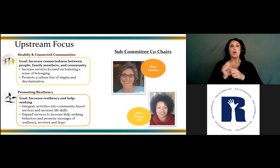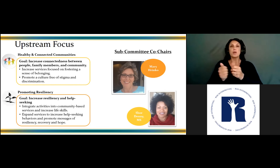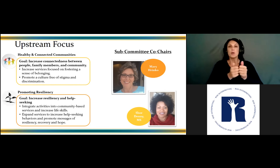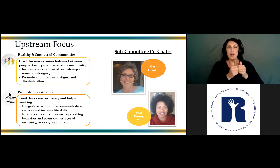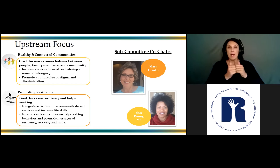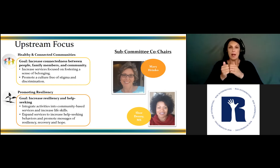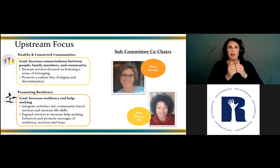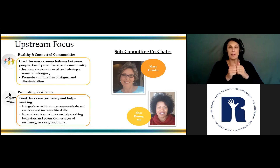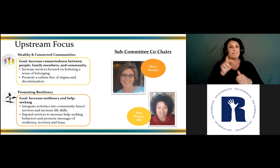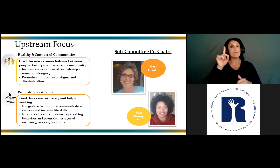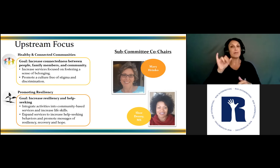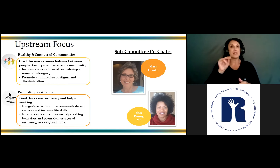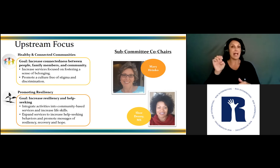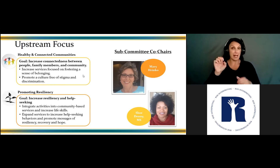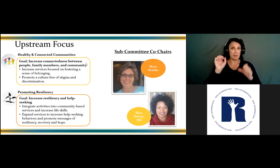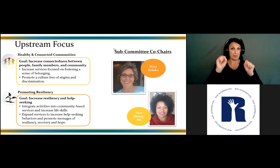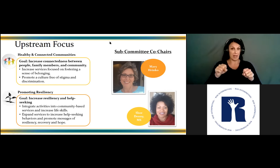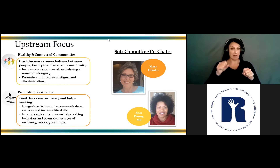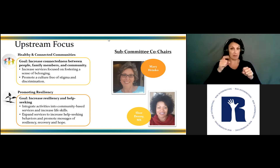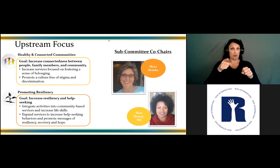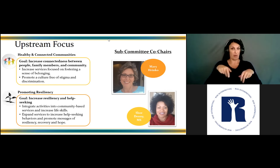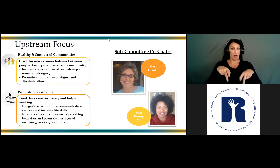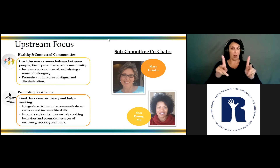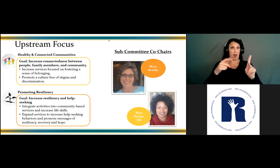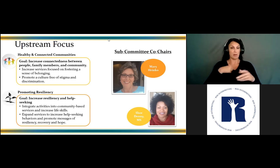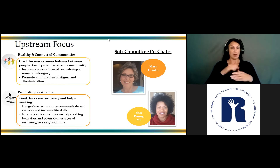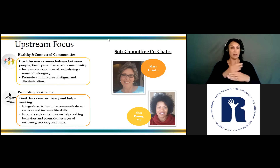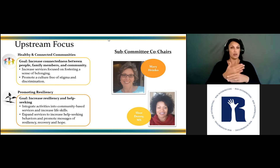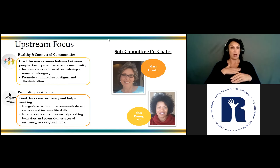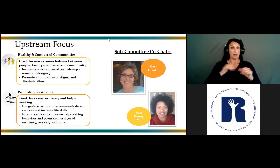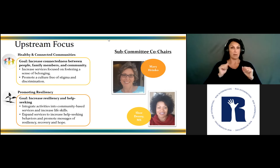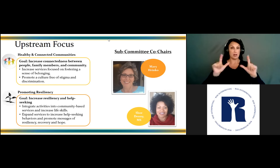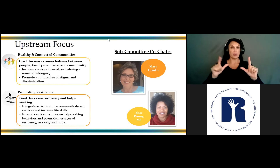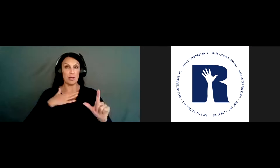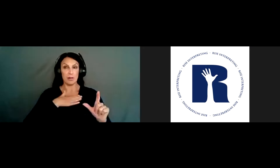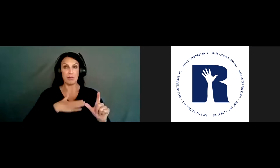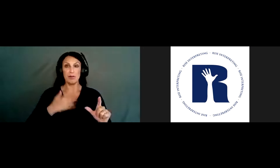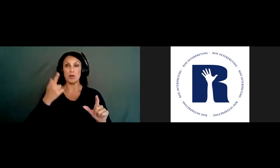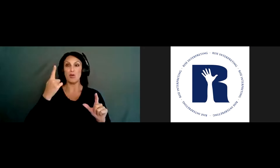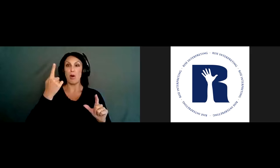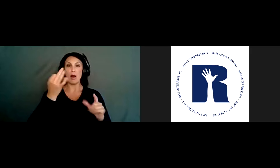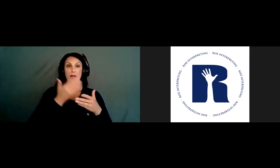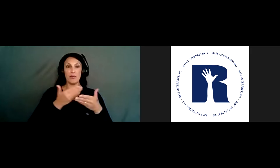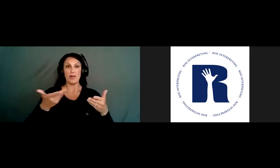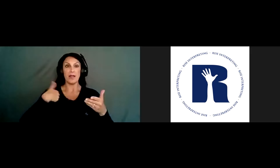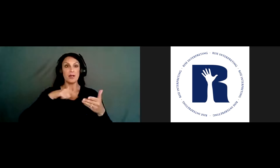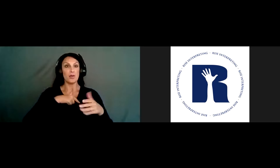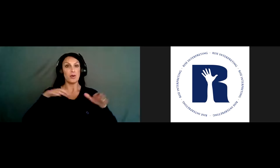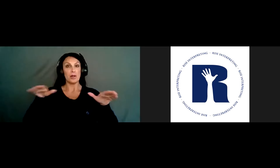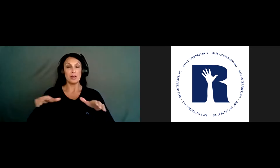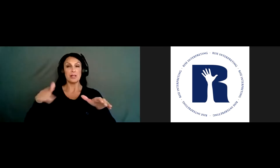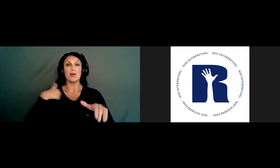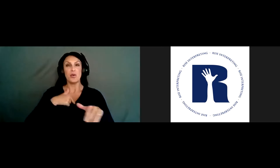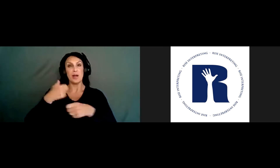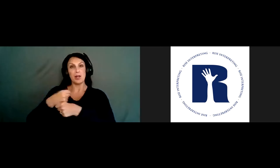Diana, can I have share screen? Cause I would like to, one of the things that we did was we created